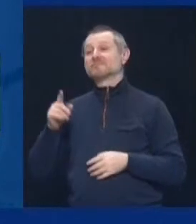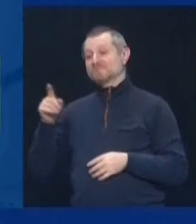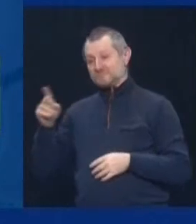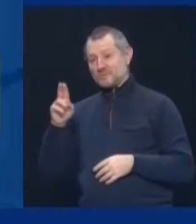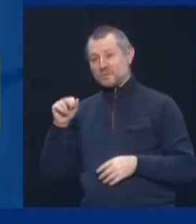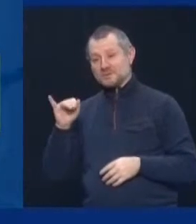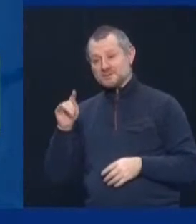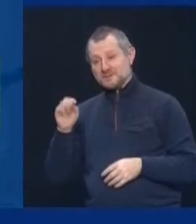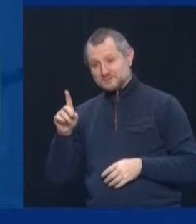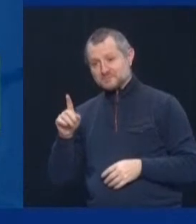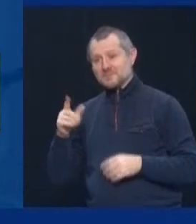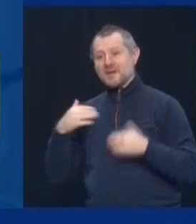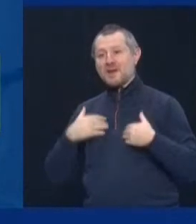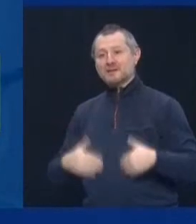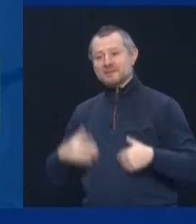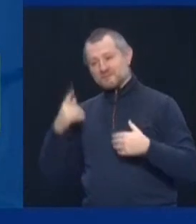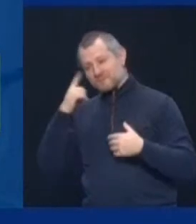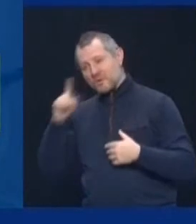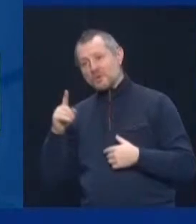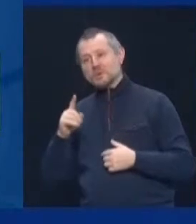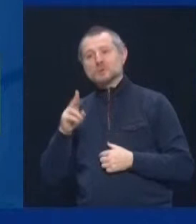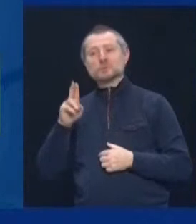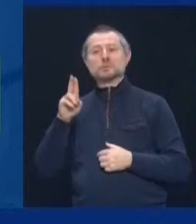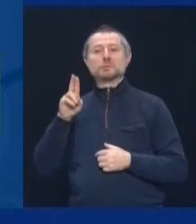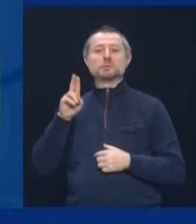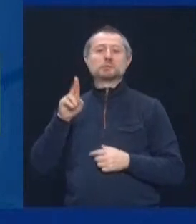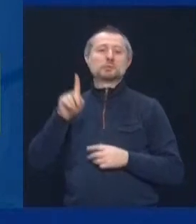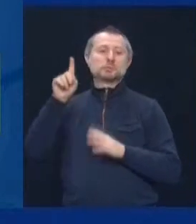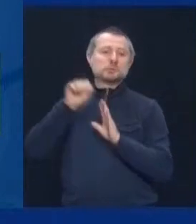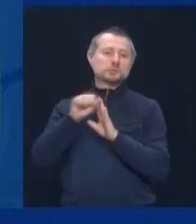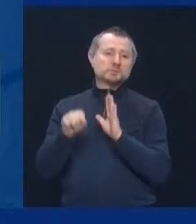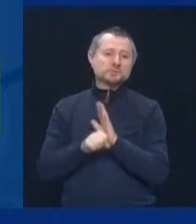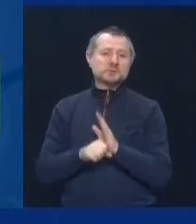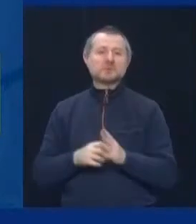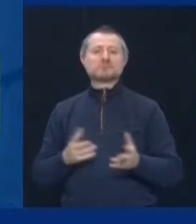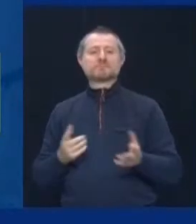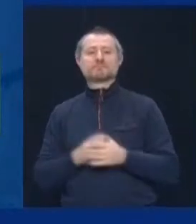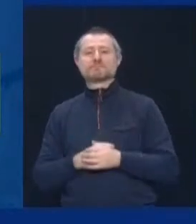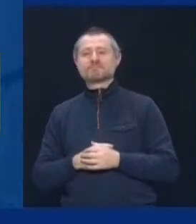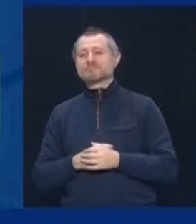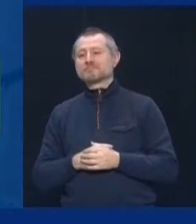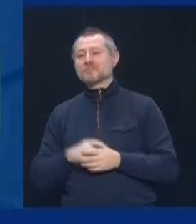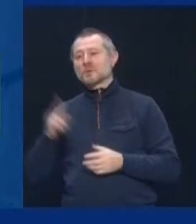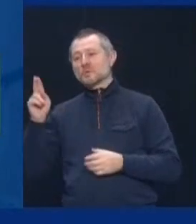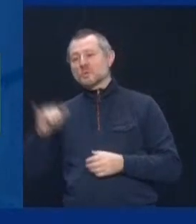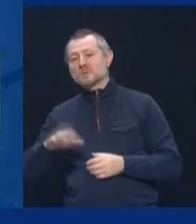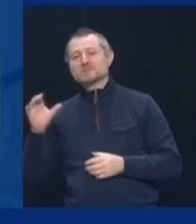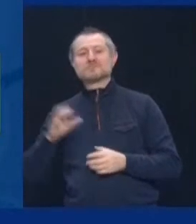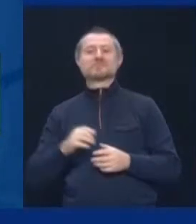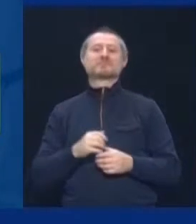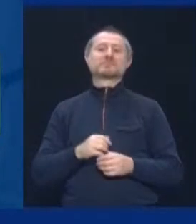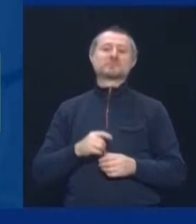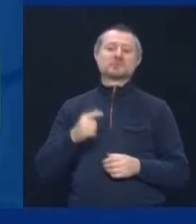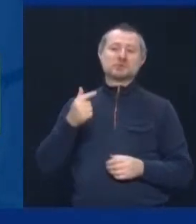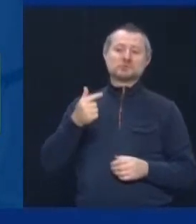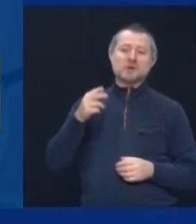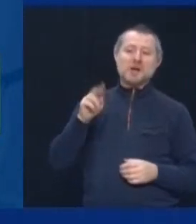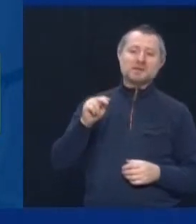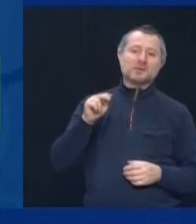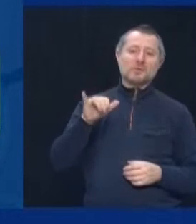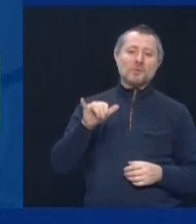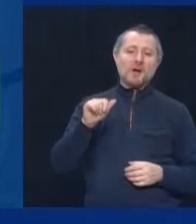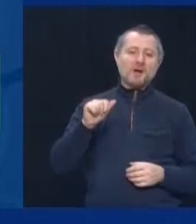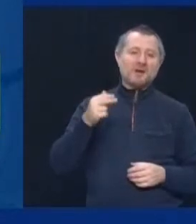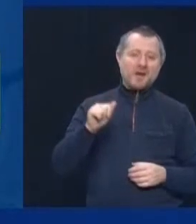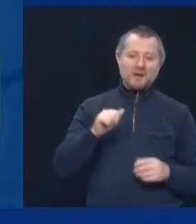Medical, Greater New York Hospital Association in New York City. They will be administering the